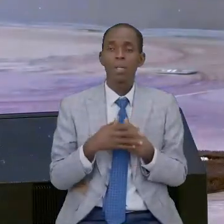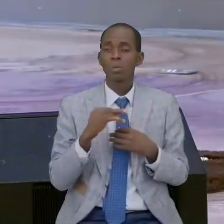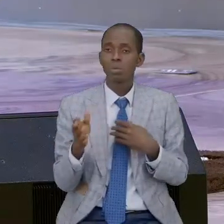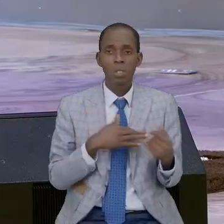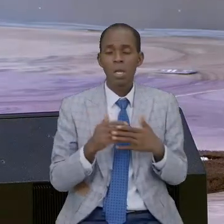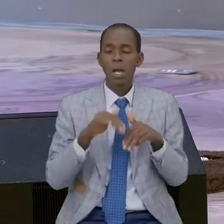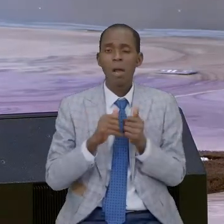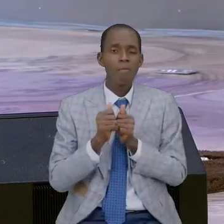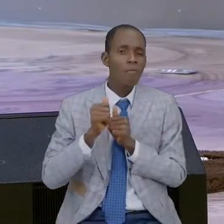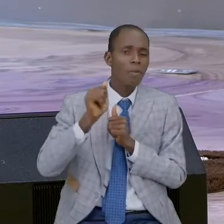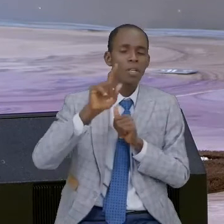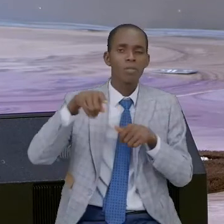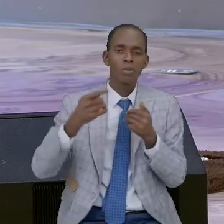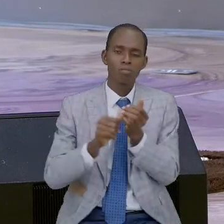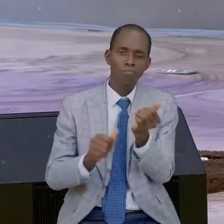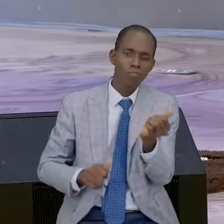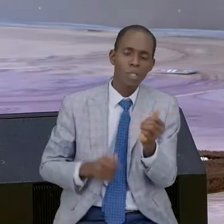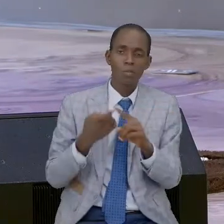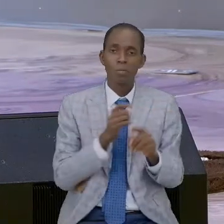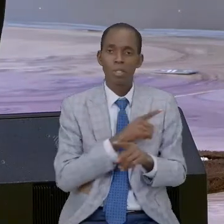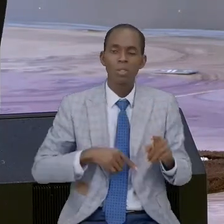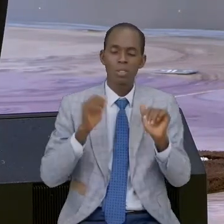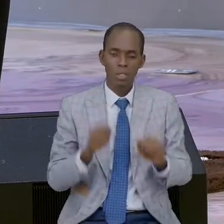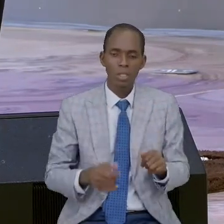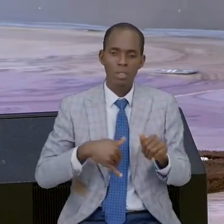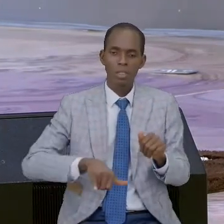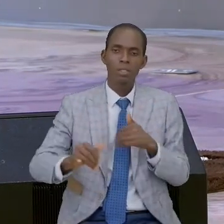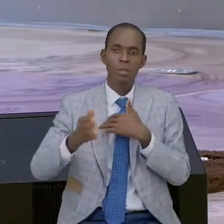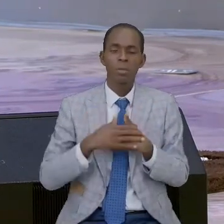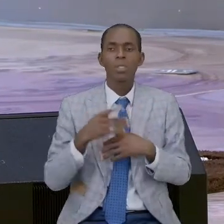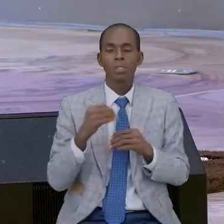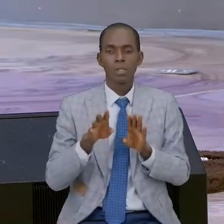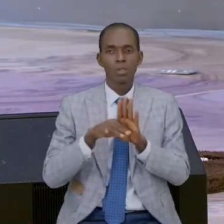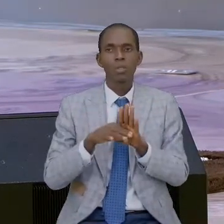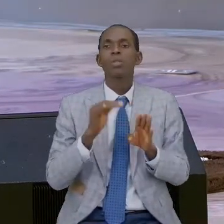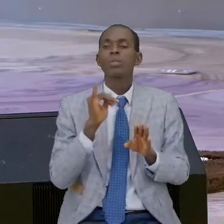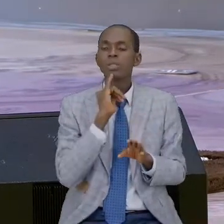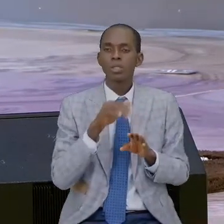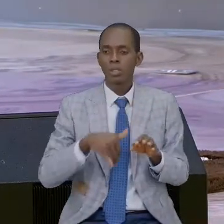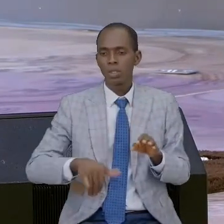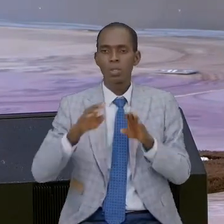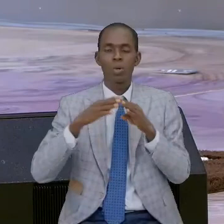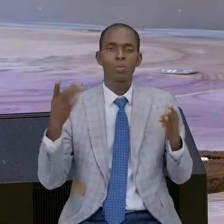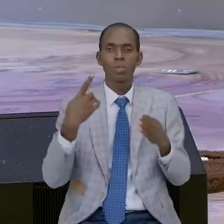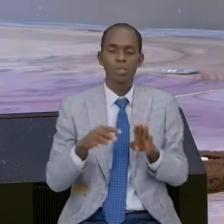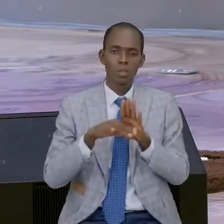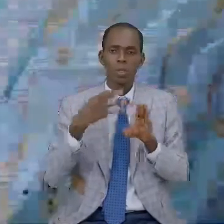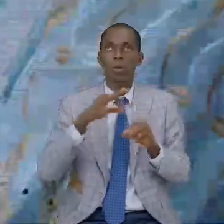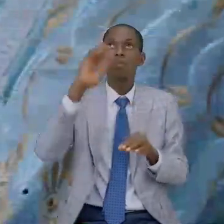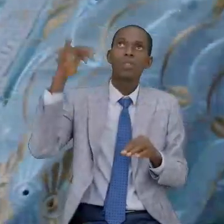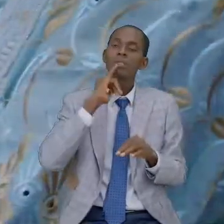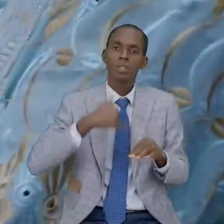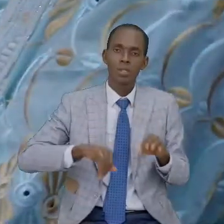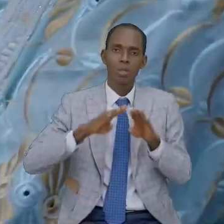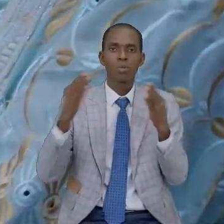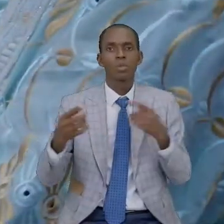return, and no matter how far they had gone away from the Lord, they could still return. The door was still open. The door of grace is still